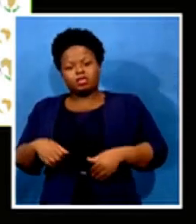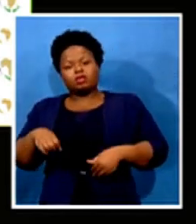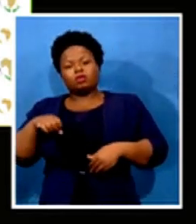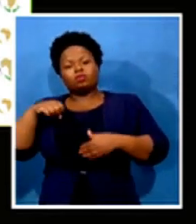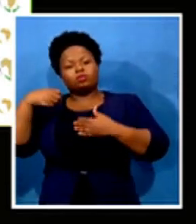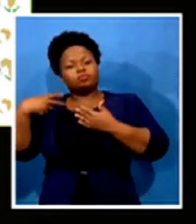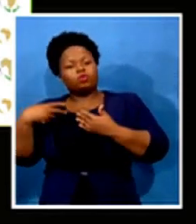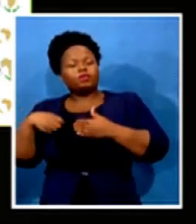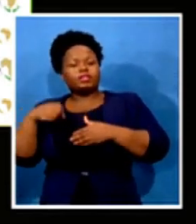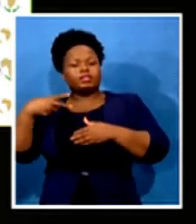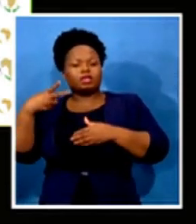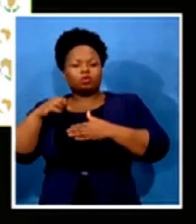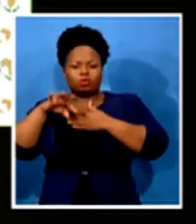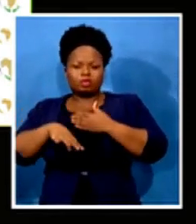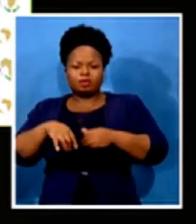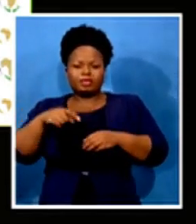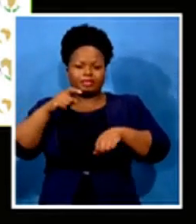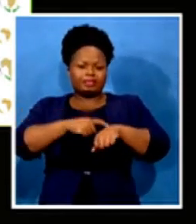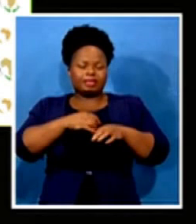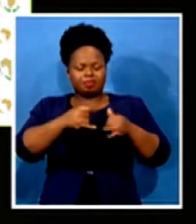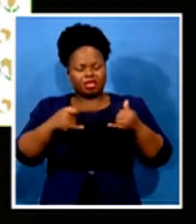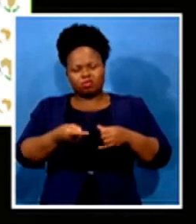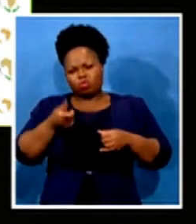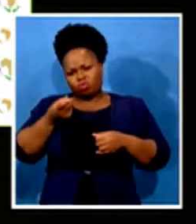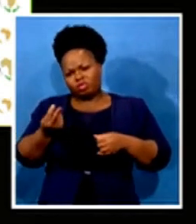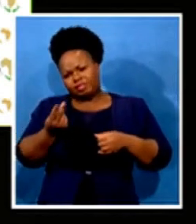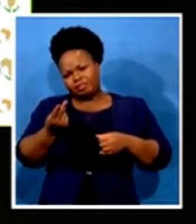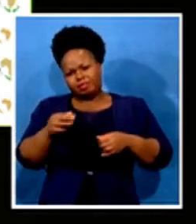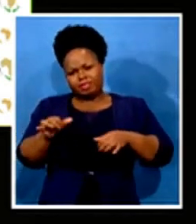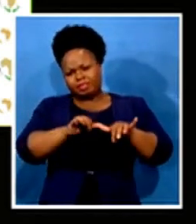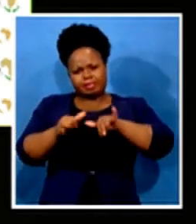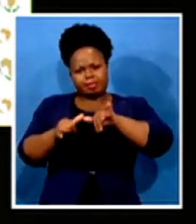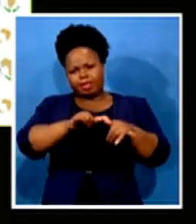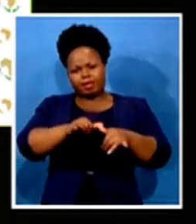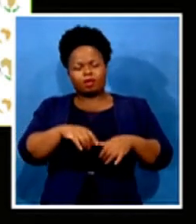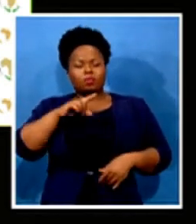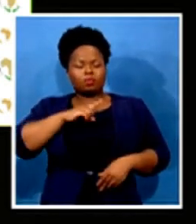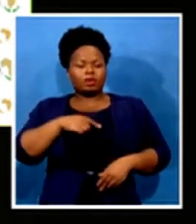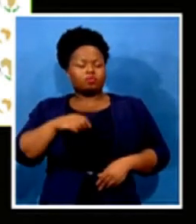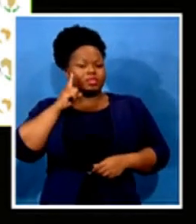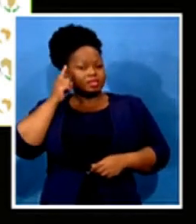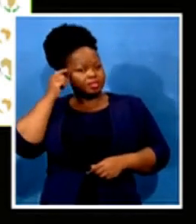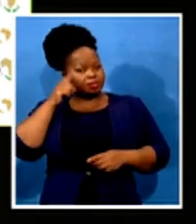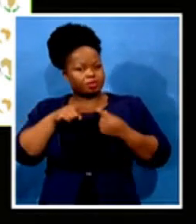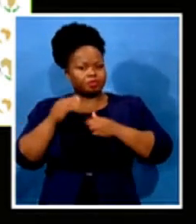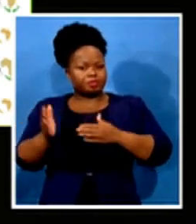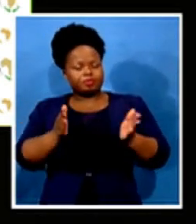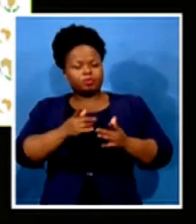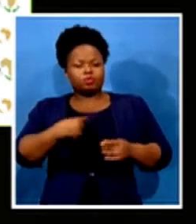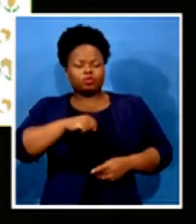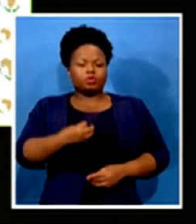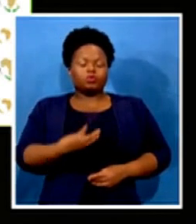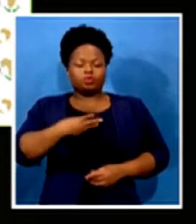very different. I think you have to think of the logistics. Listen, it is our wish and hope that we start getting the vaccines even